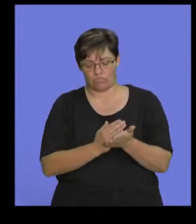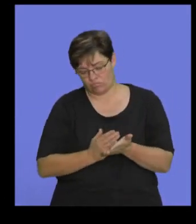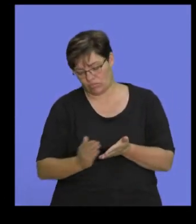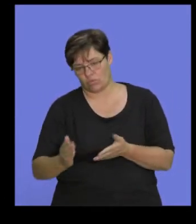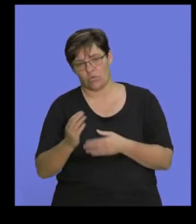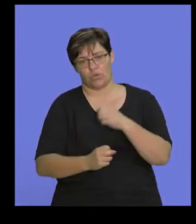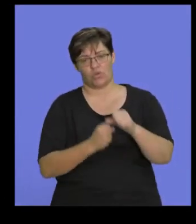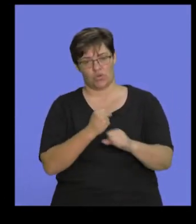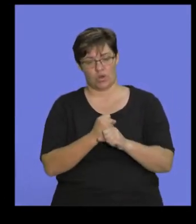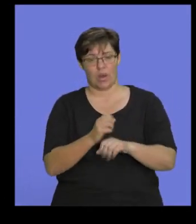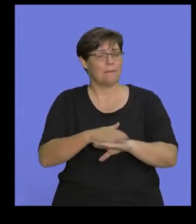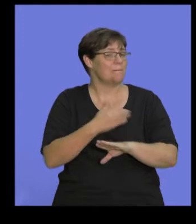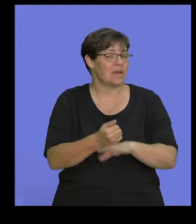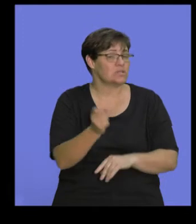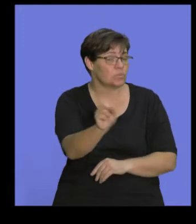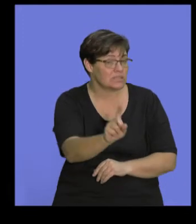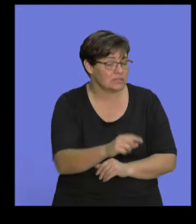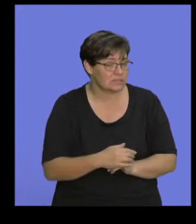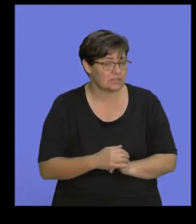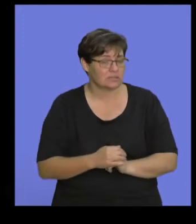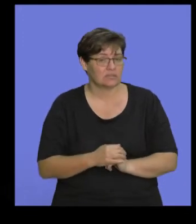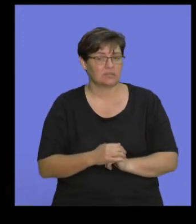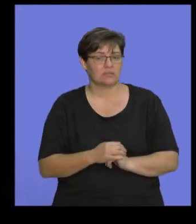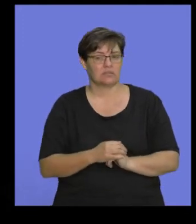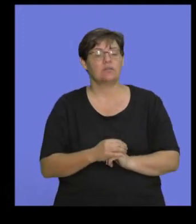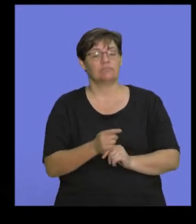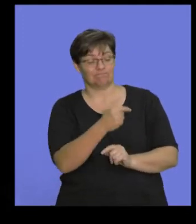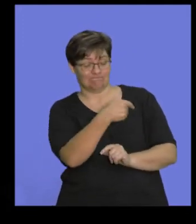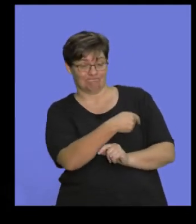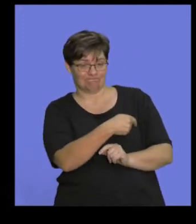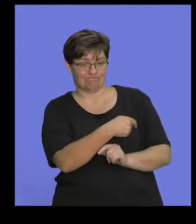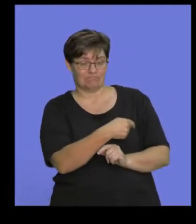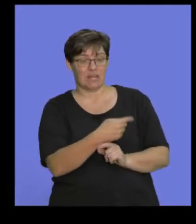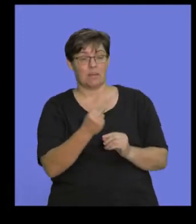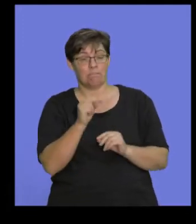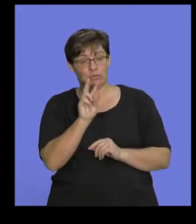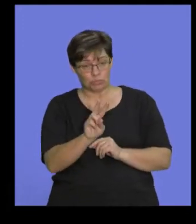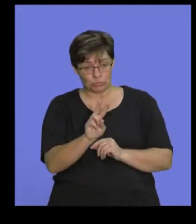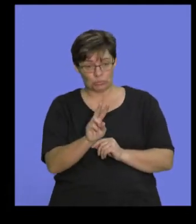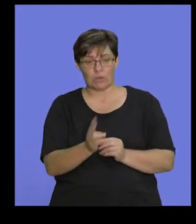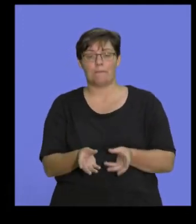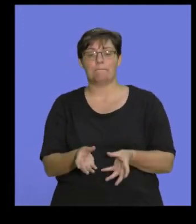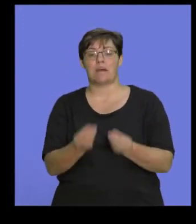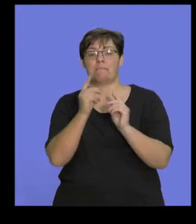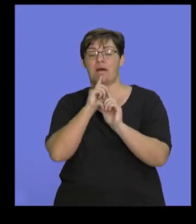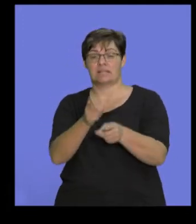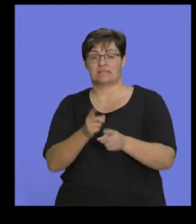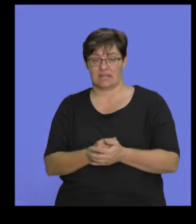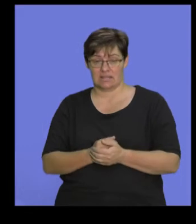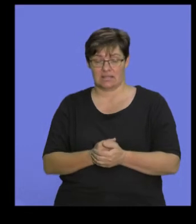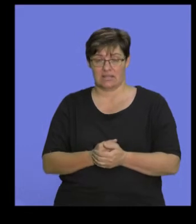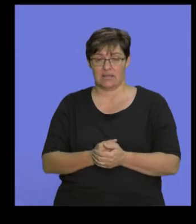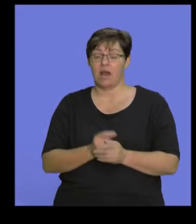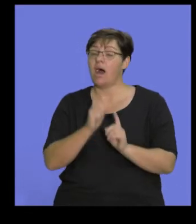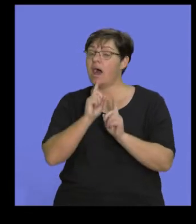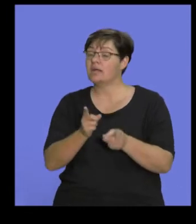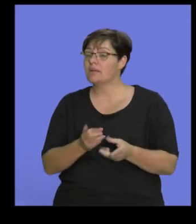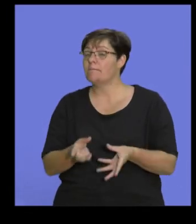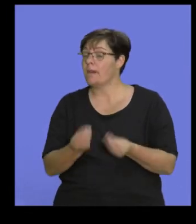now, based on what? Based on the answer that we got for number 2. right? And the answer that we got for number